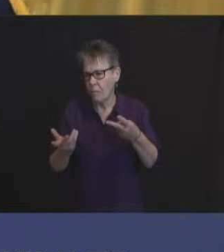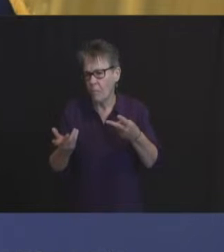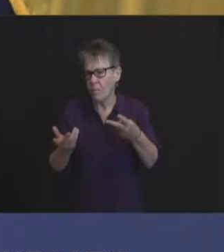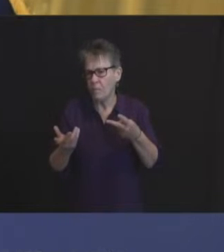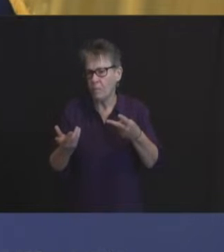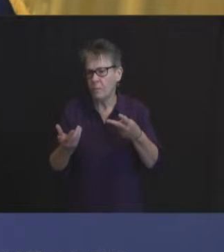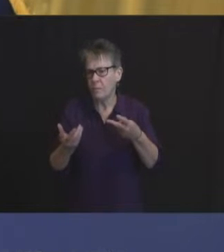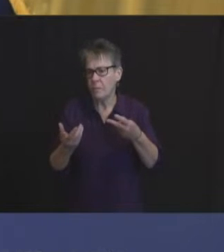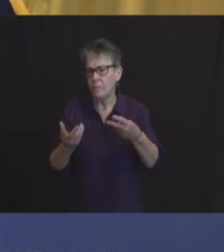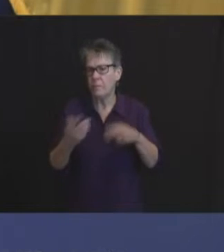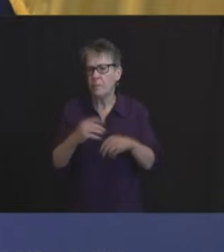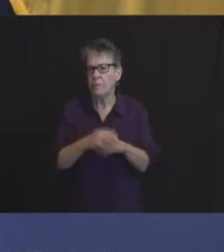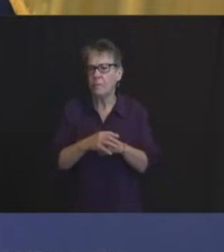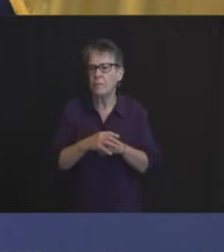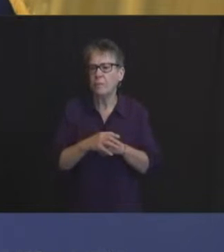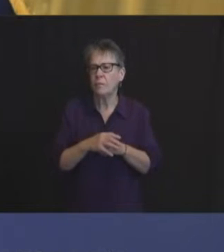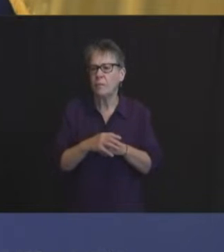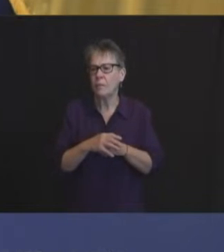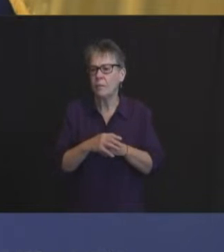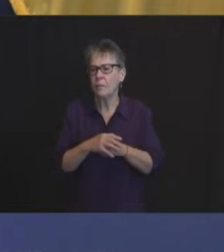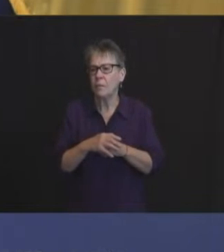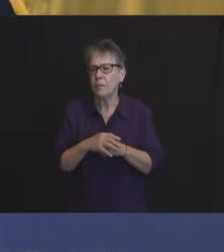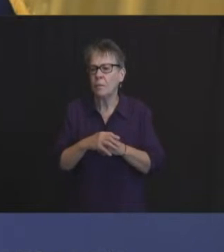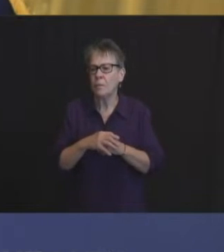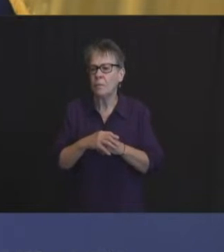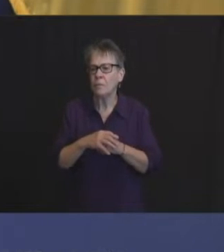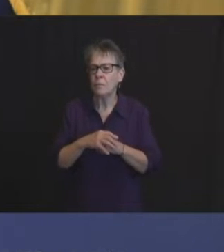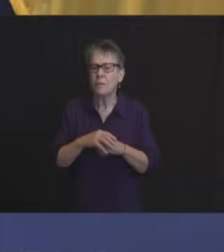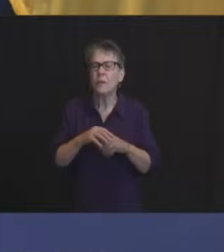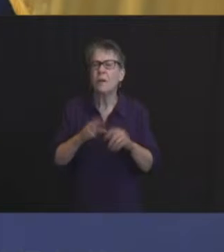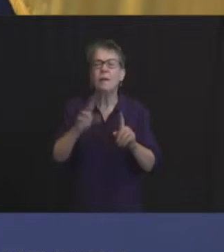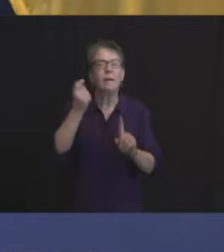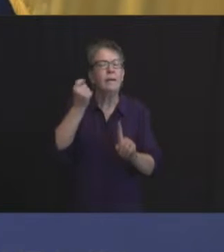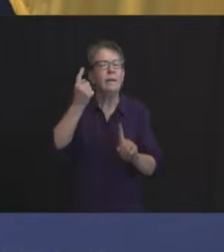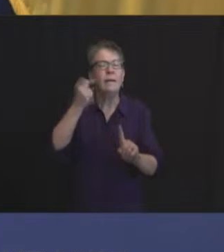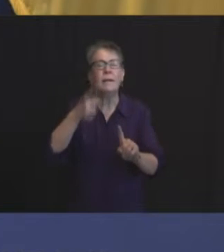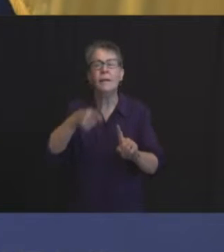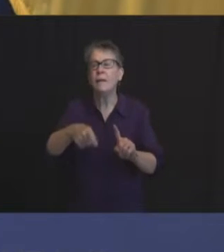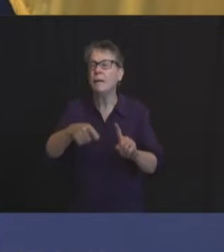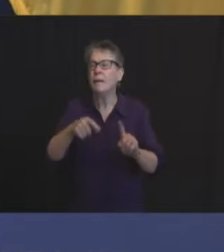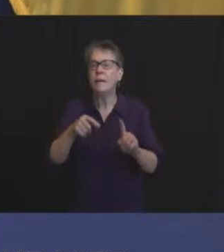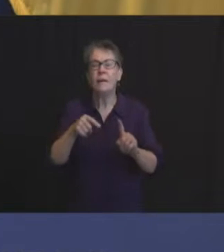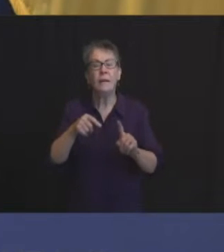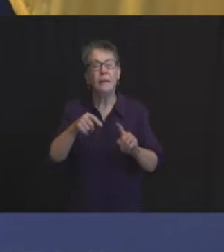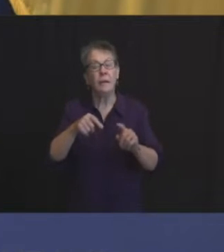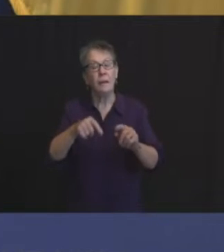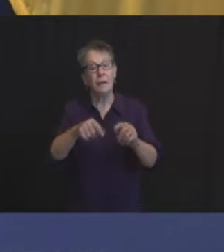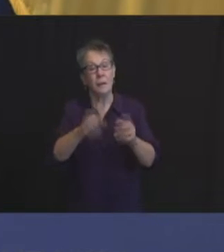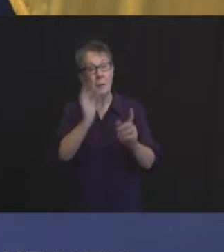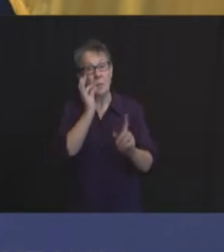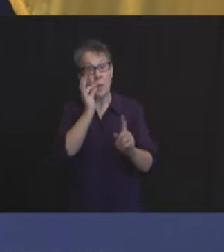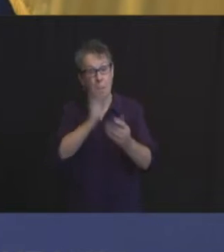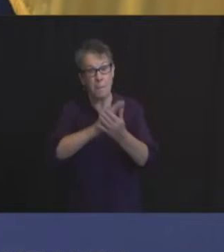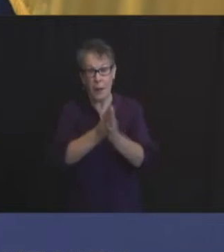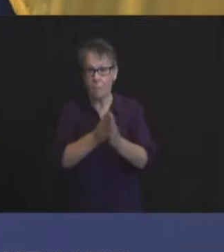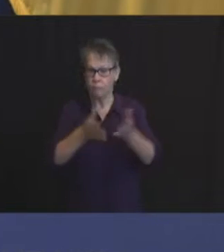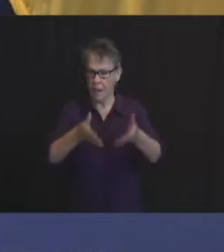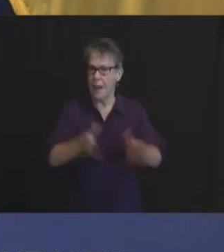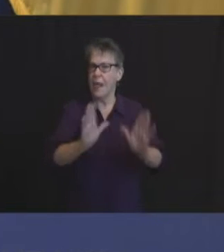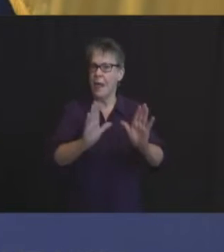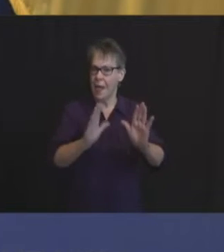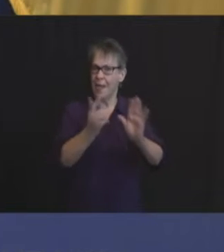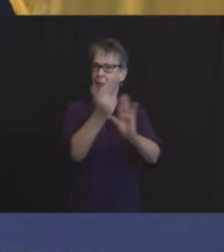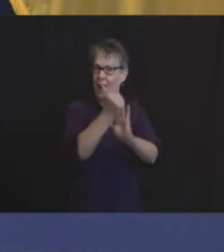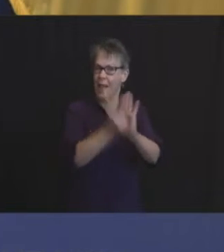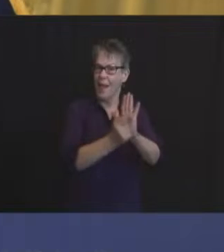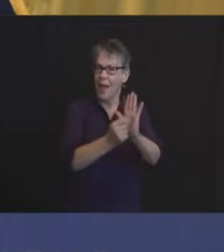legalizing marijuana for our kids. That was never what this was about. That's not what the voters voted on in the referendum. That's not what we've